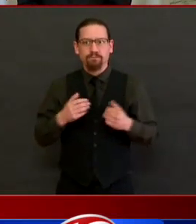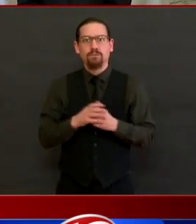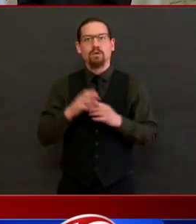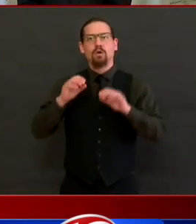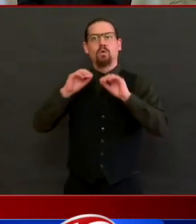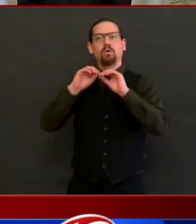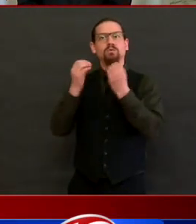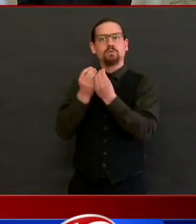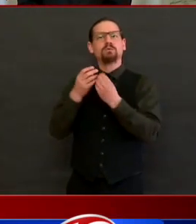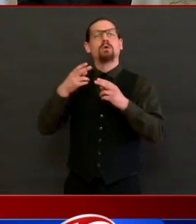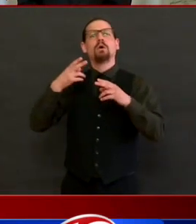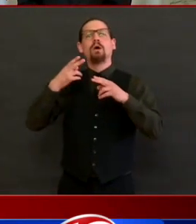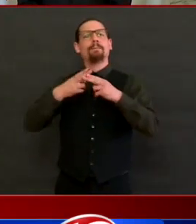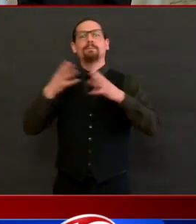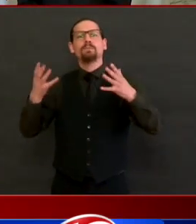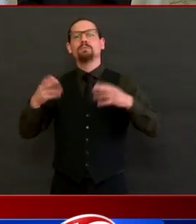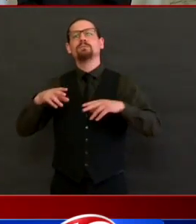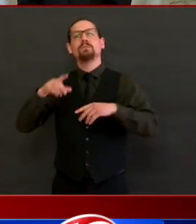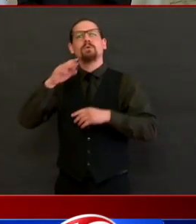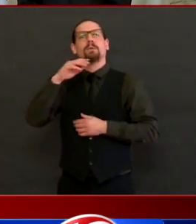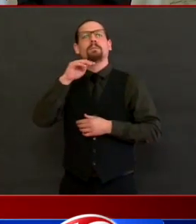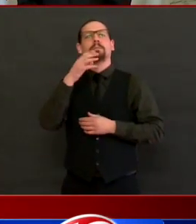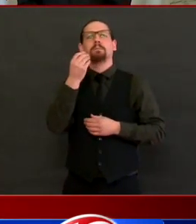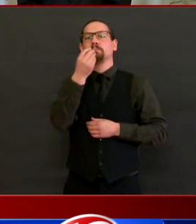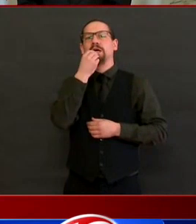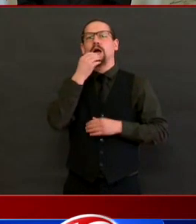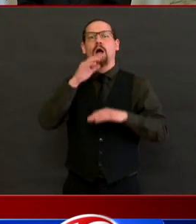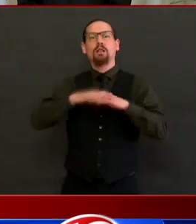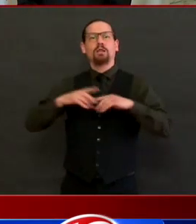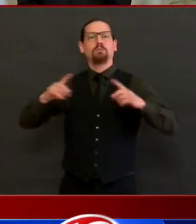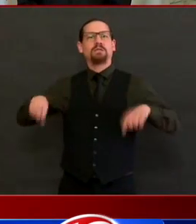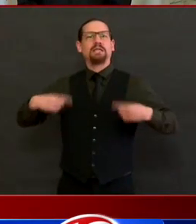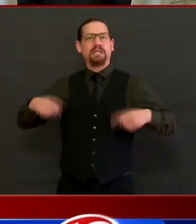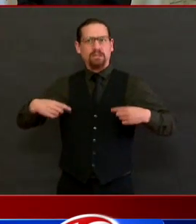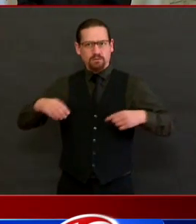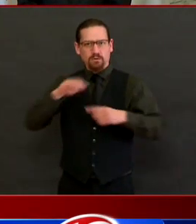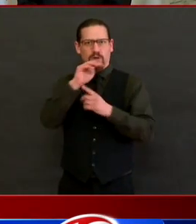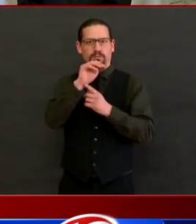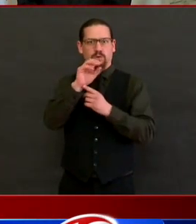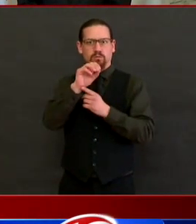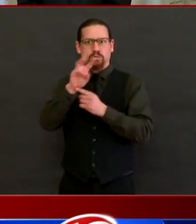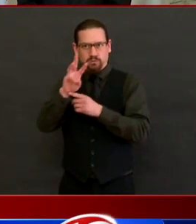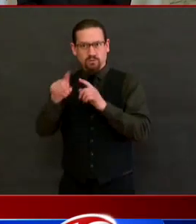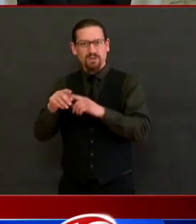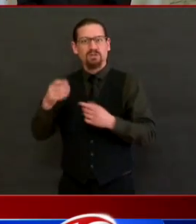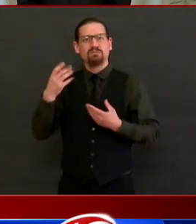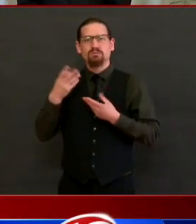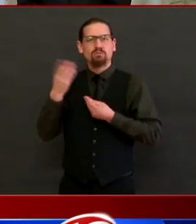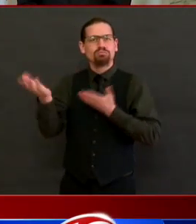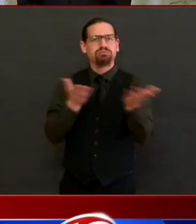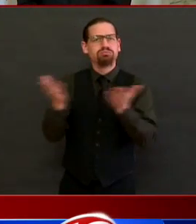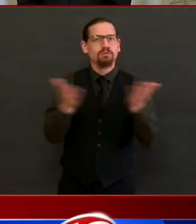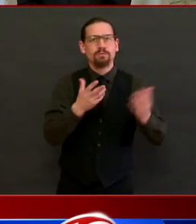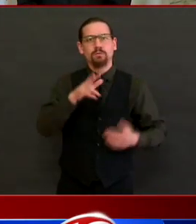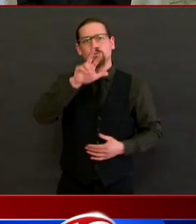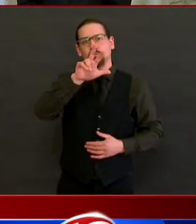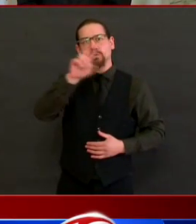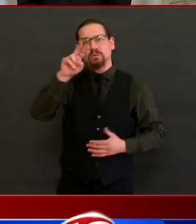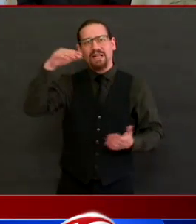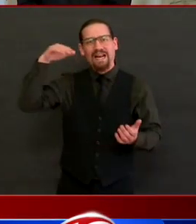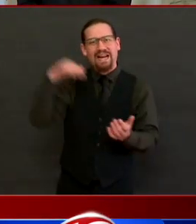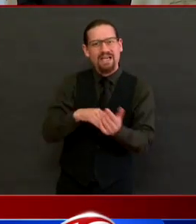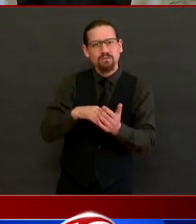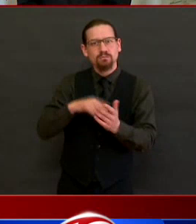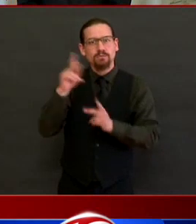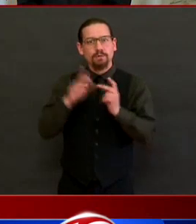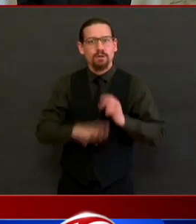also distributing 22,000 meals every day. When I made the tough decision to close schools, I knew